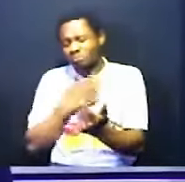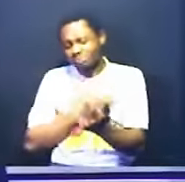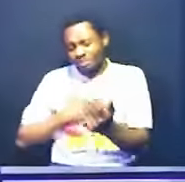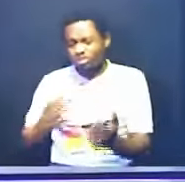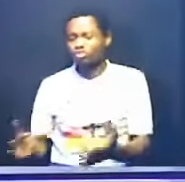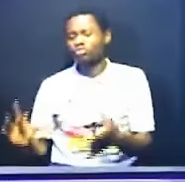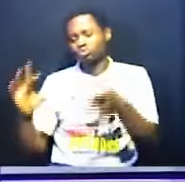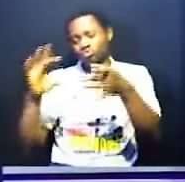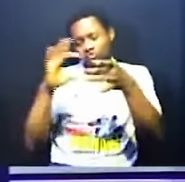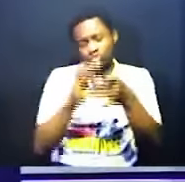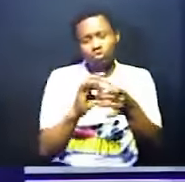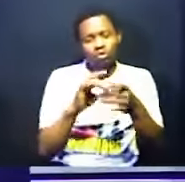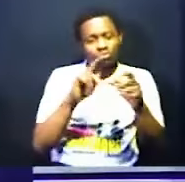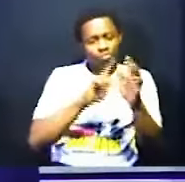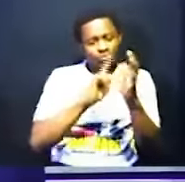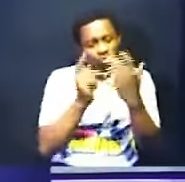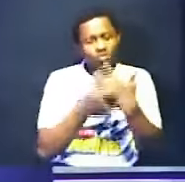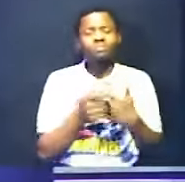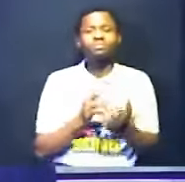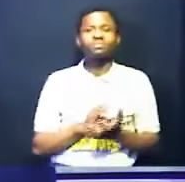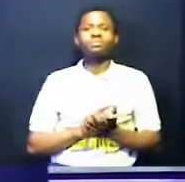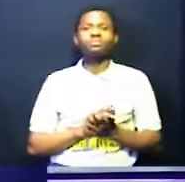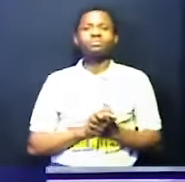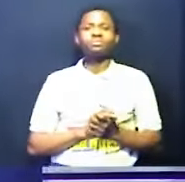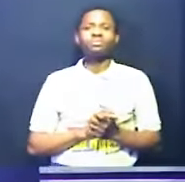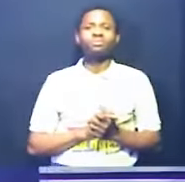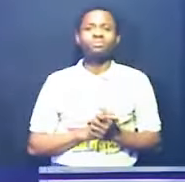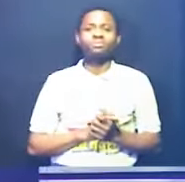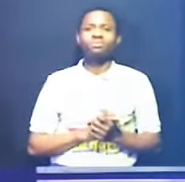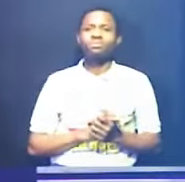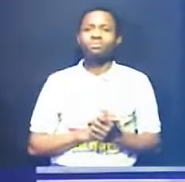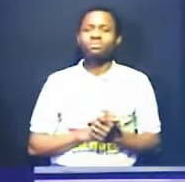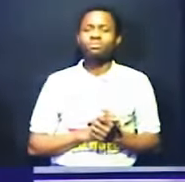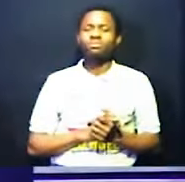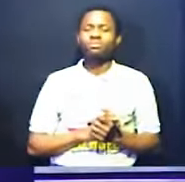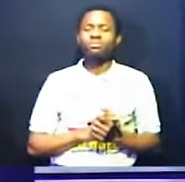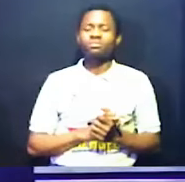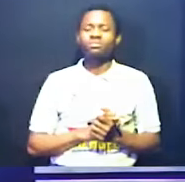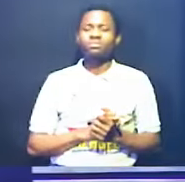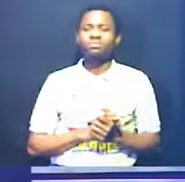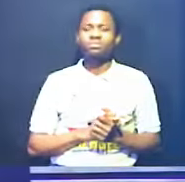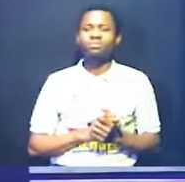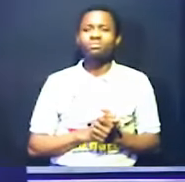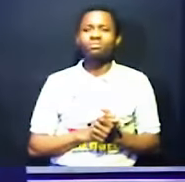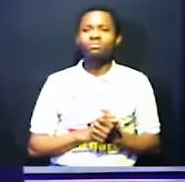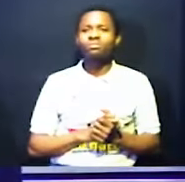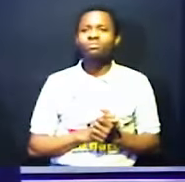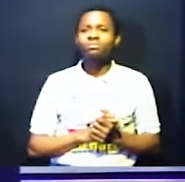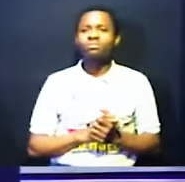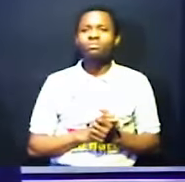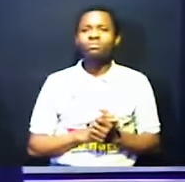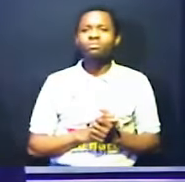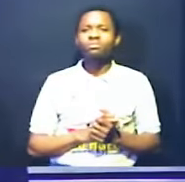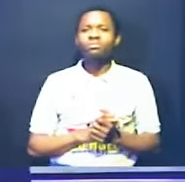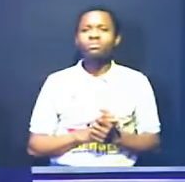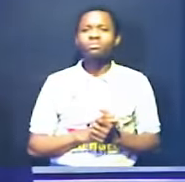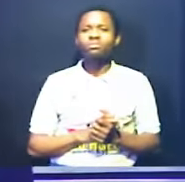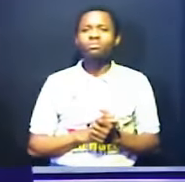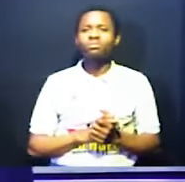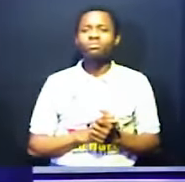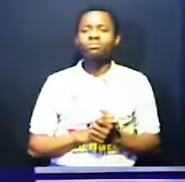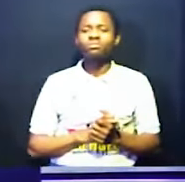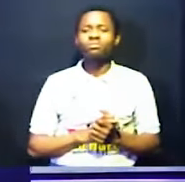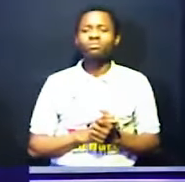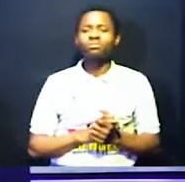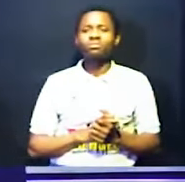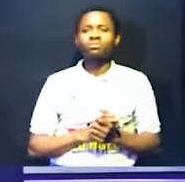ni nwan ehunwi enti mesre ma ohene ani ne nkoa ani onyina